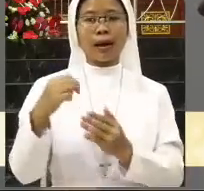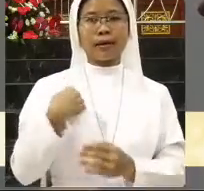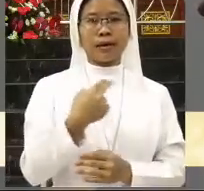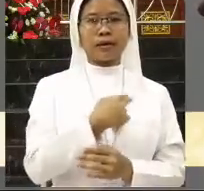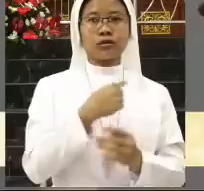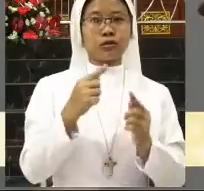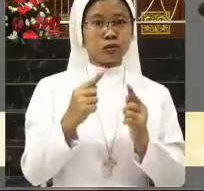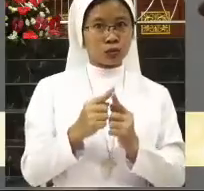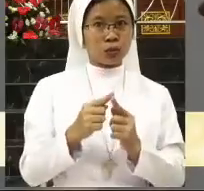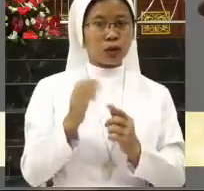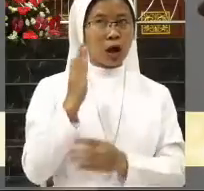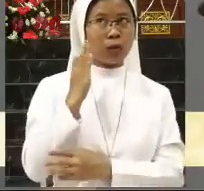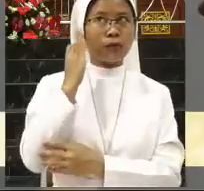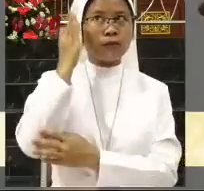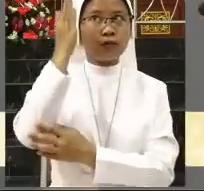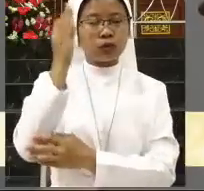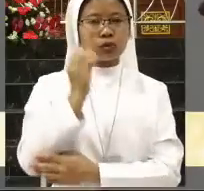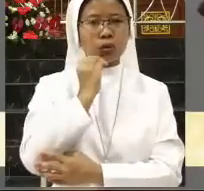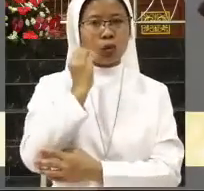to.